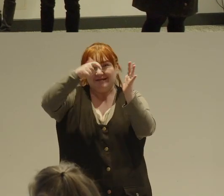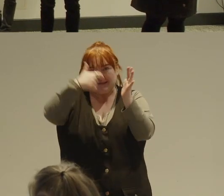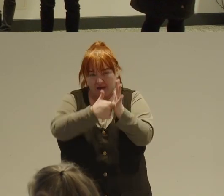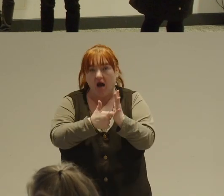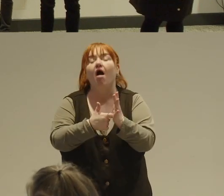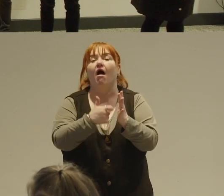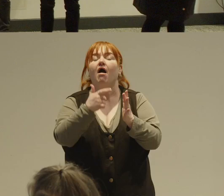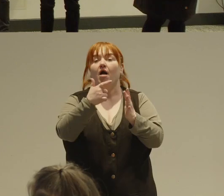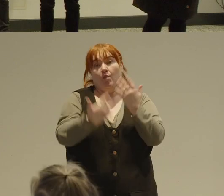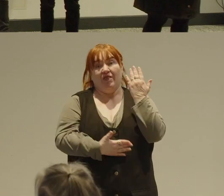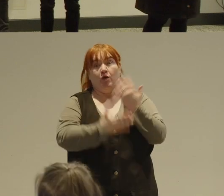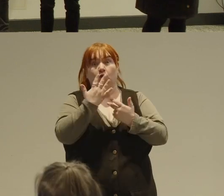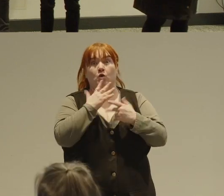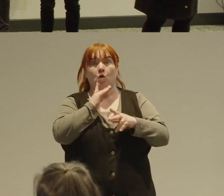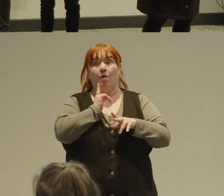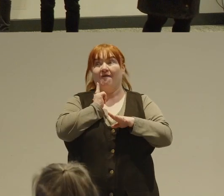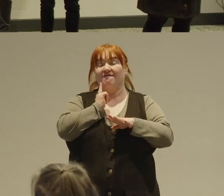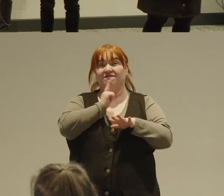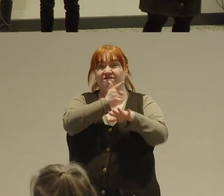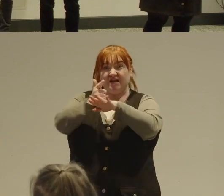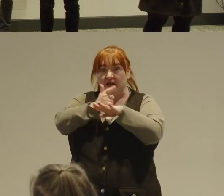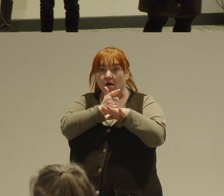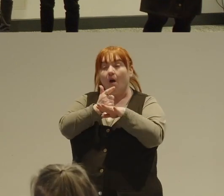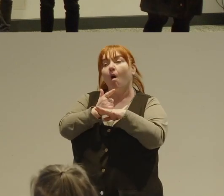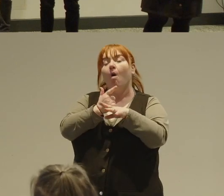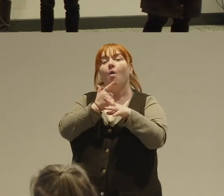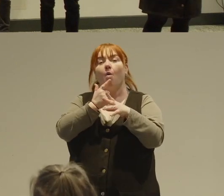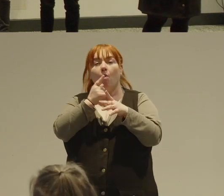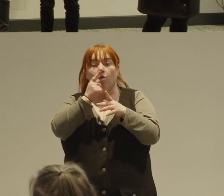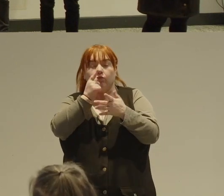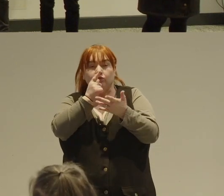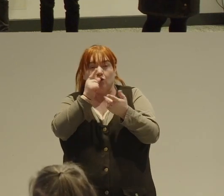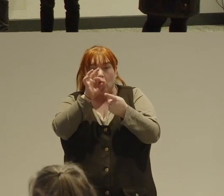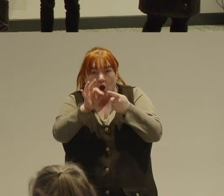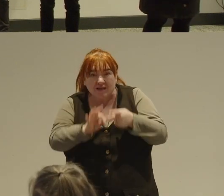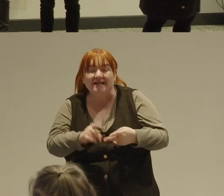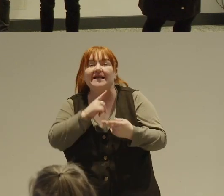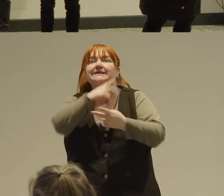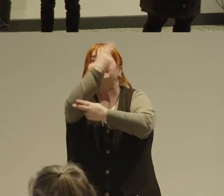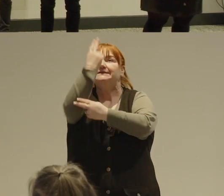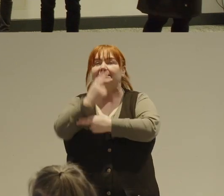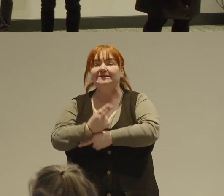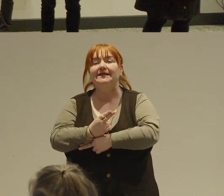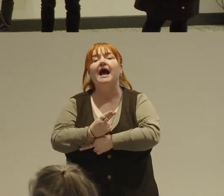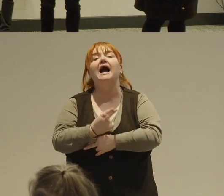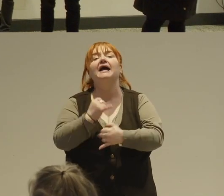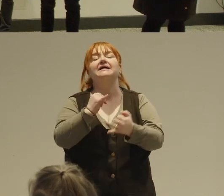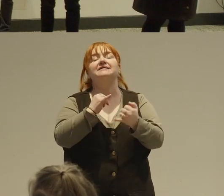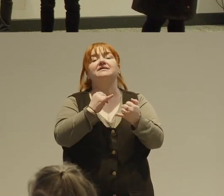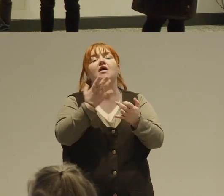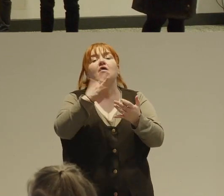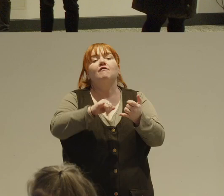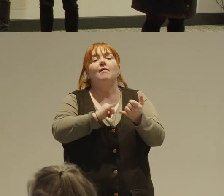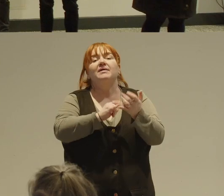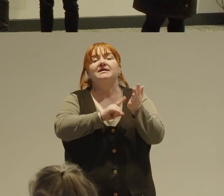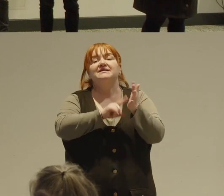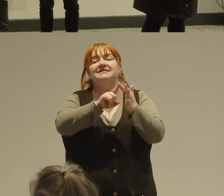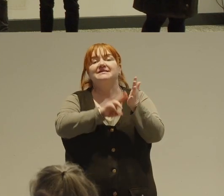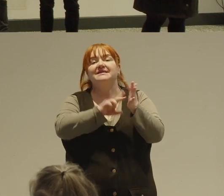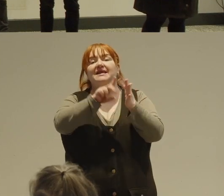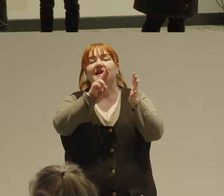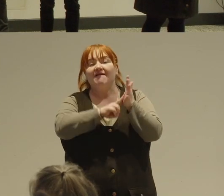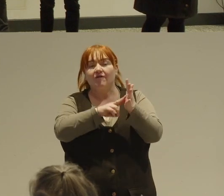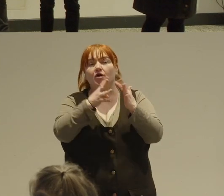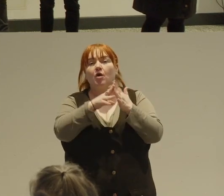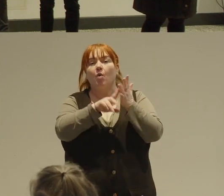new videos of content designed by architectural artist Stephen Wiltshire. It's going to be starring our very own